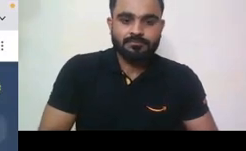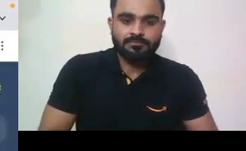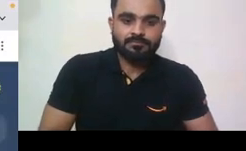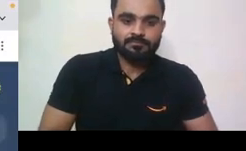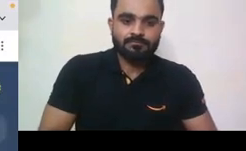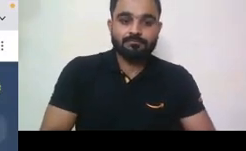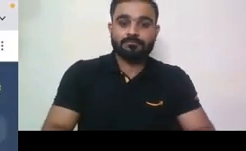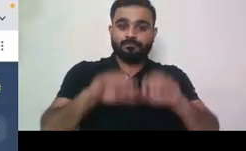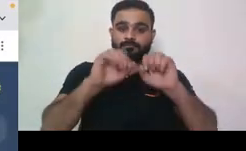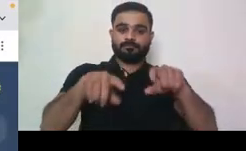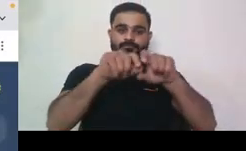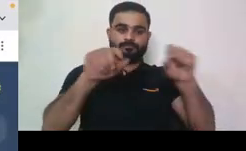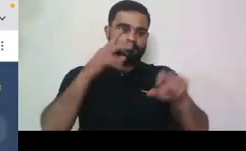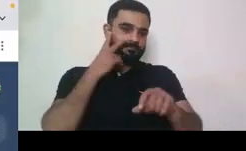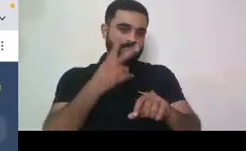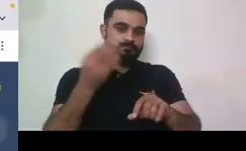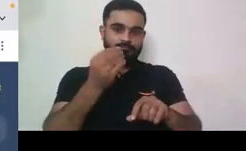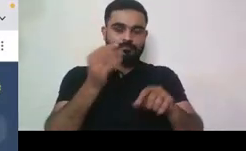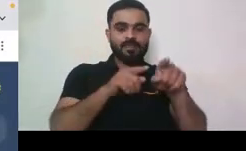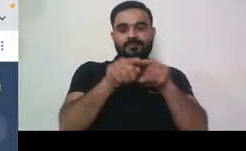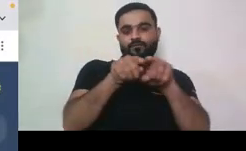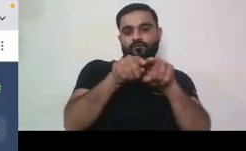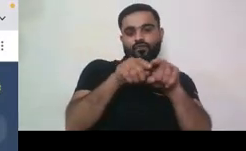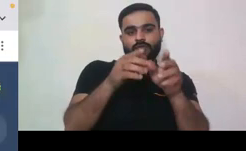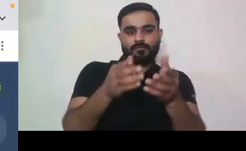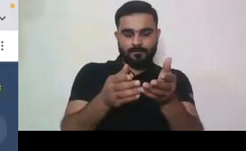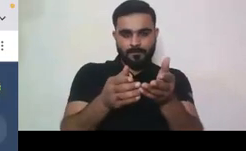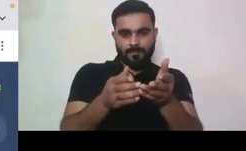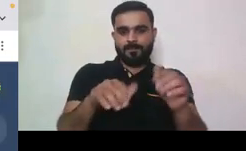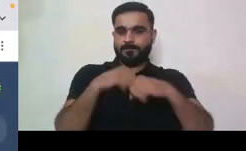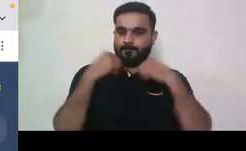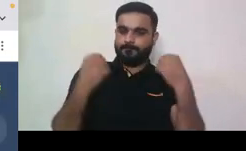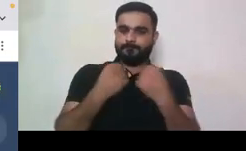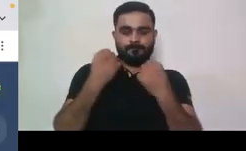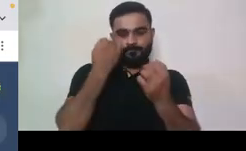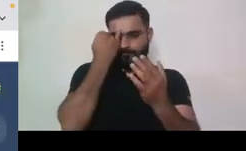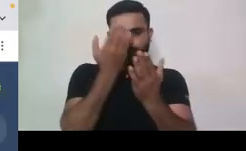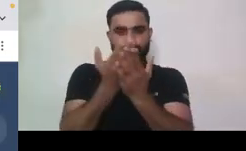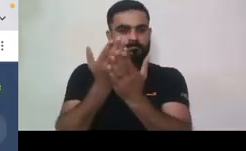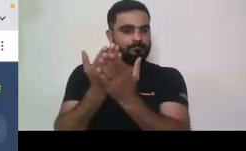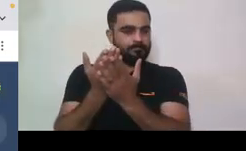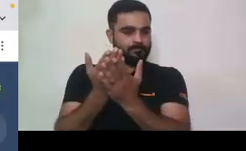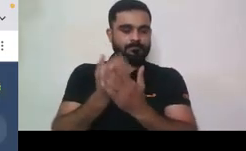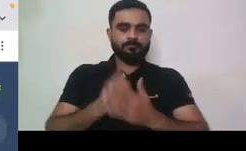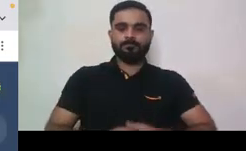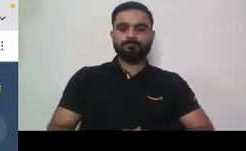Yeah, on the screen, you can see some of the examples of activities I have suggested.